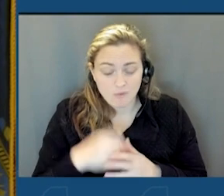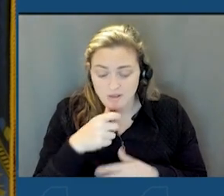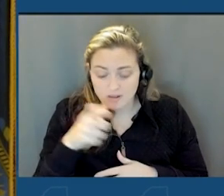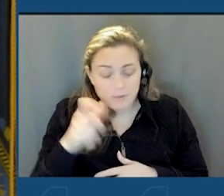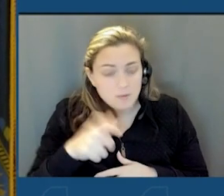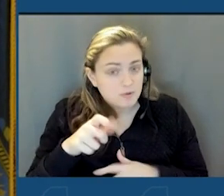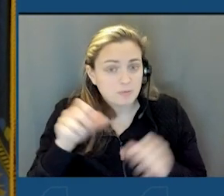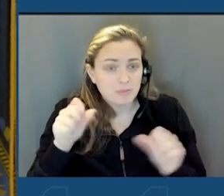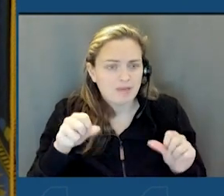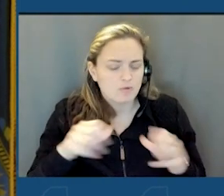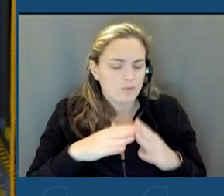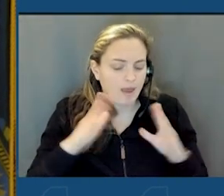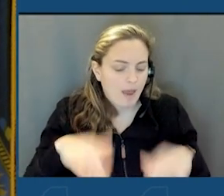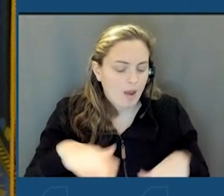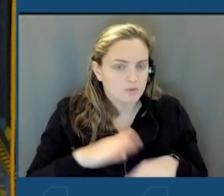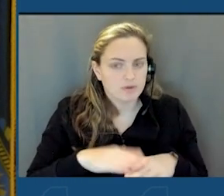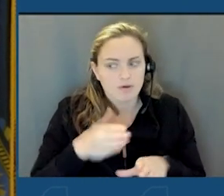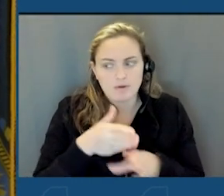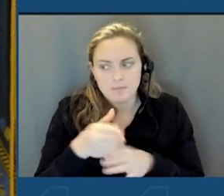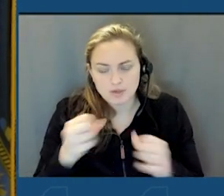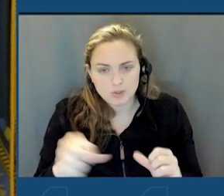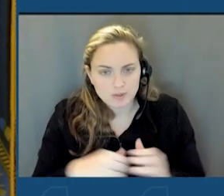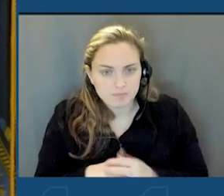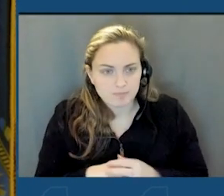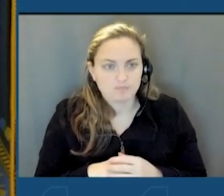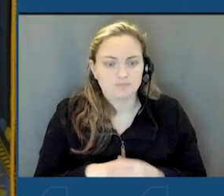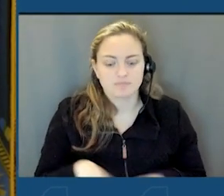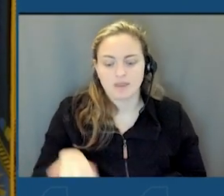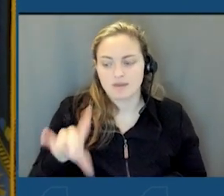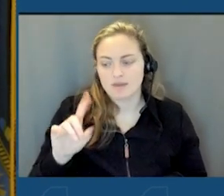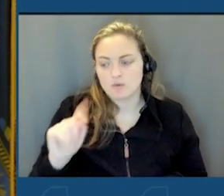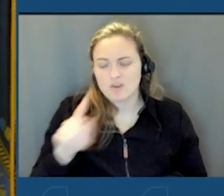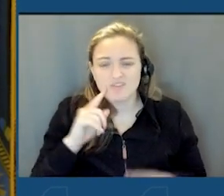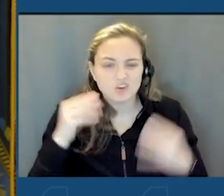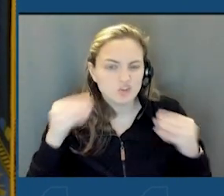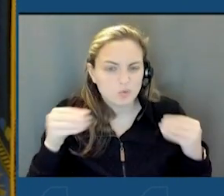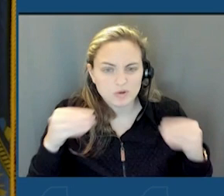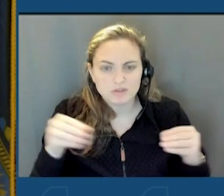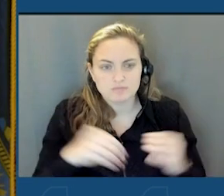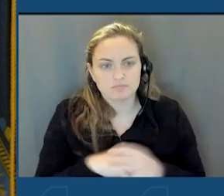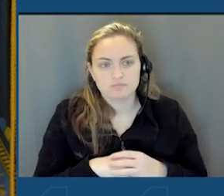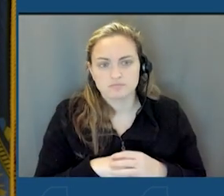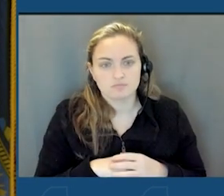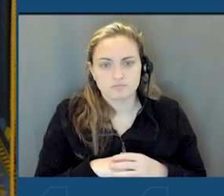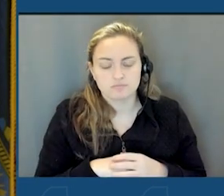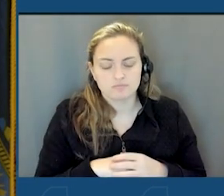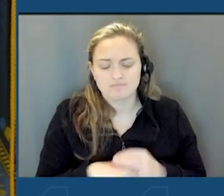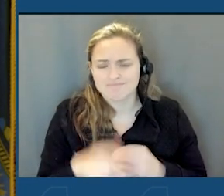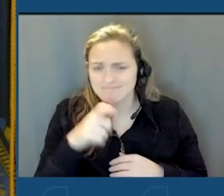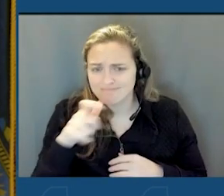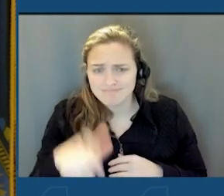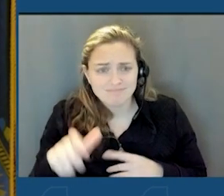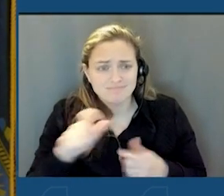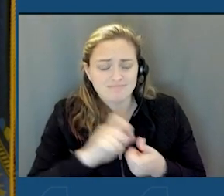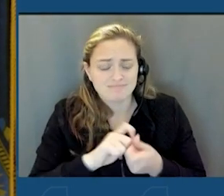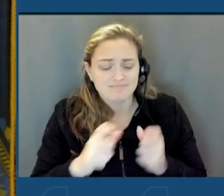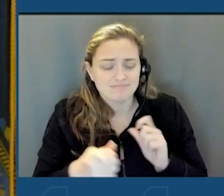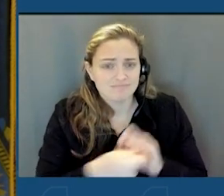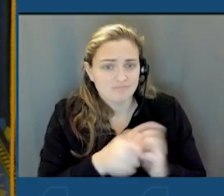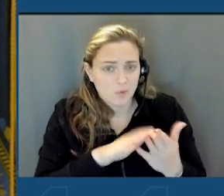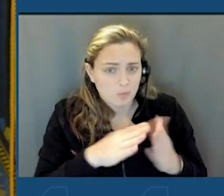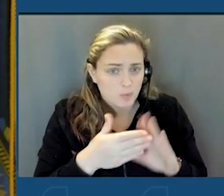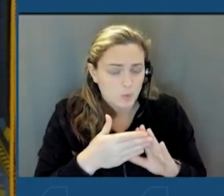put housing on Main Street. Your downtowns were for stores. You weren't supposed to turn your community